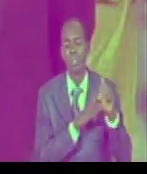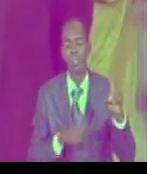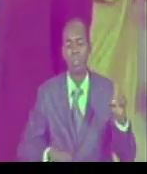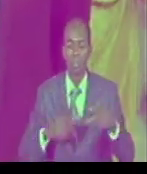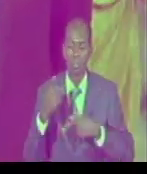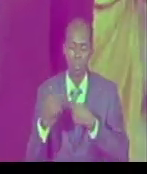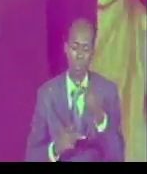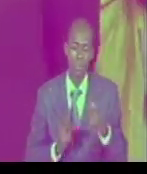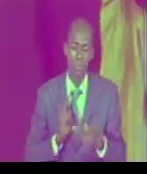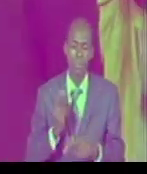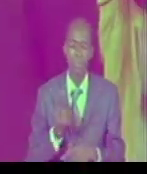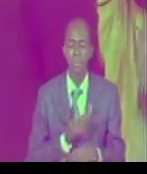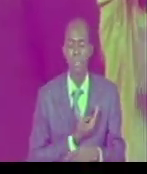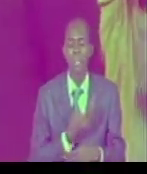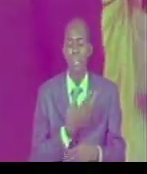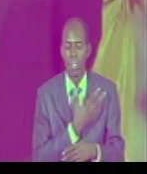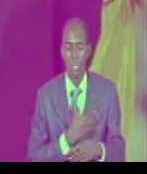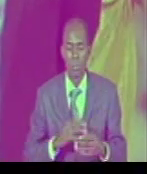name.